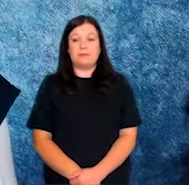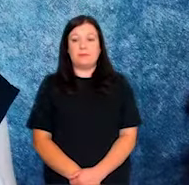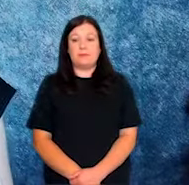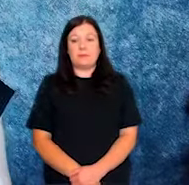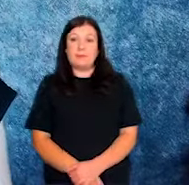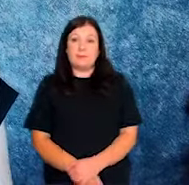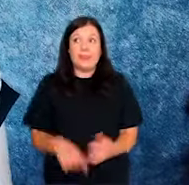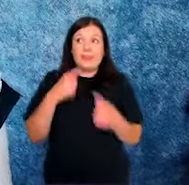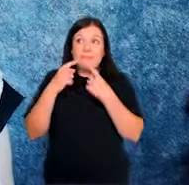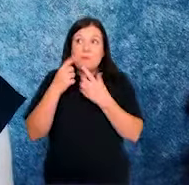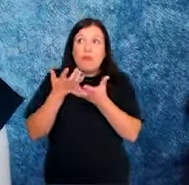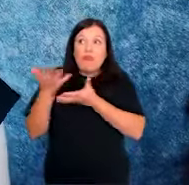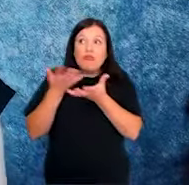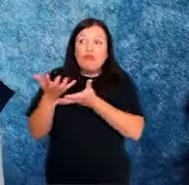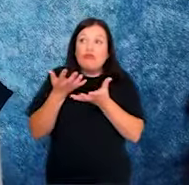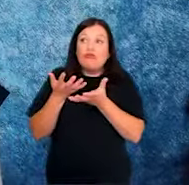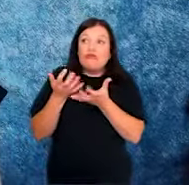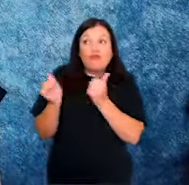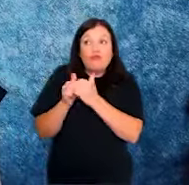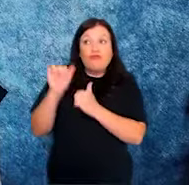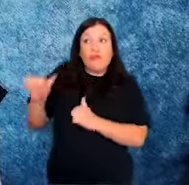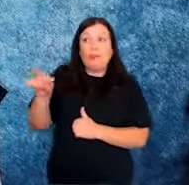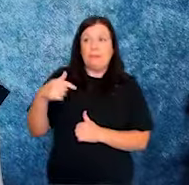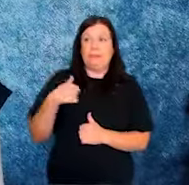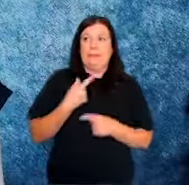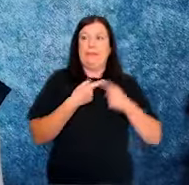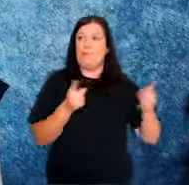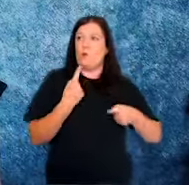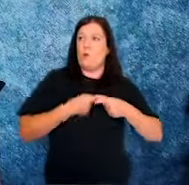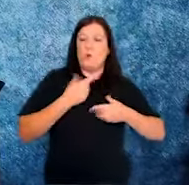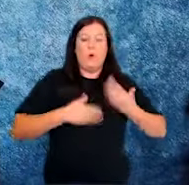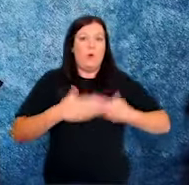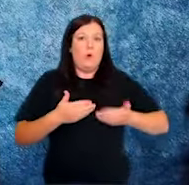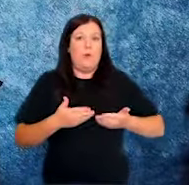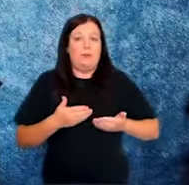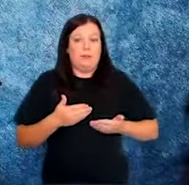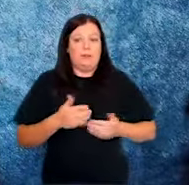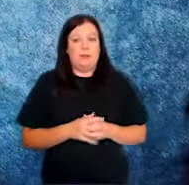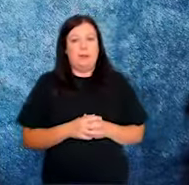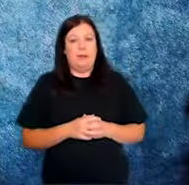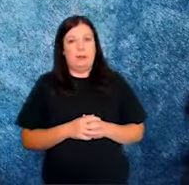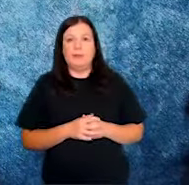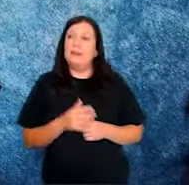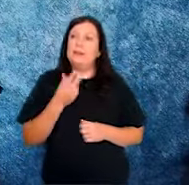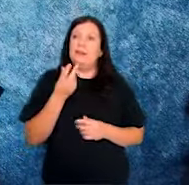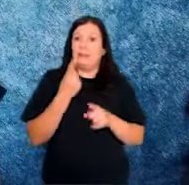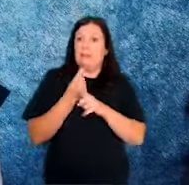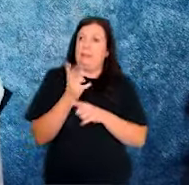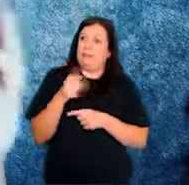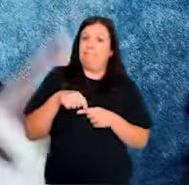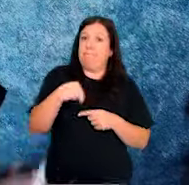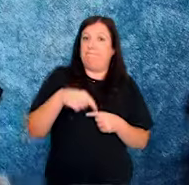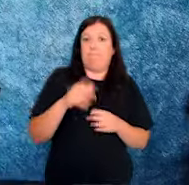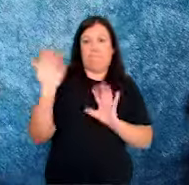Yes, that is correct. I want to commence divorce proceedings immediately. Yes, that would be suitable. I'll speak to you then. Thank you.